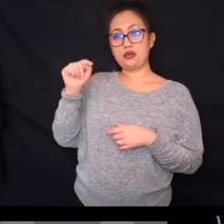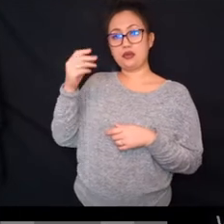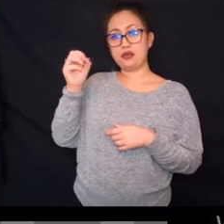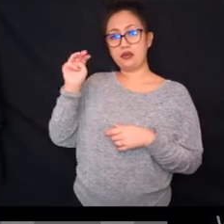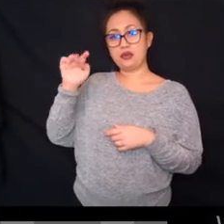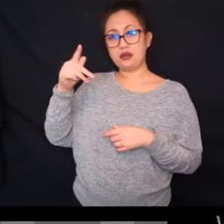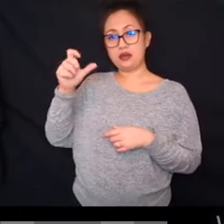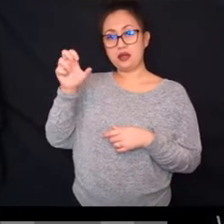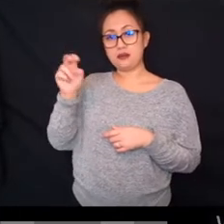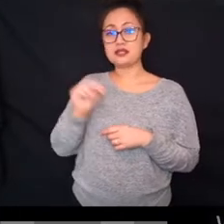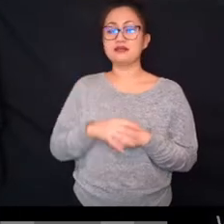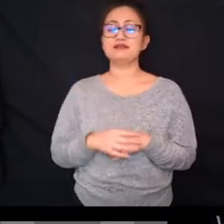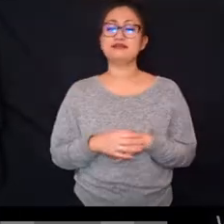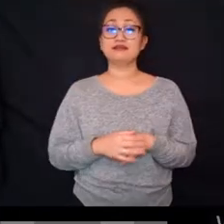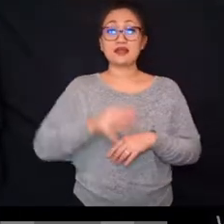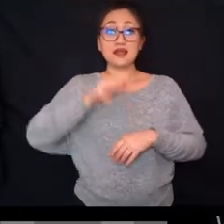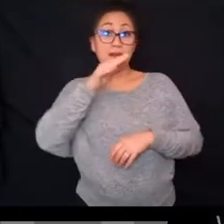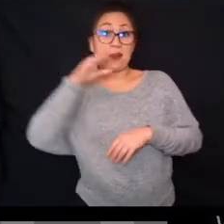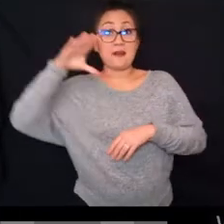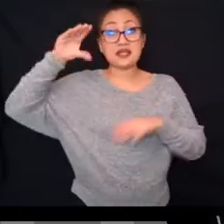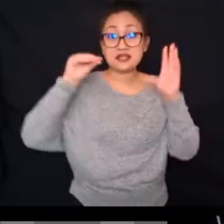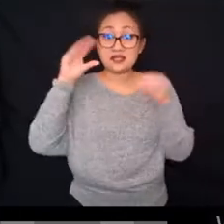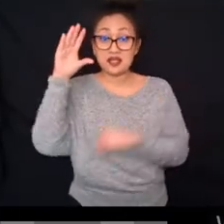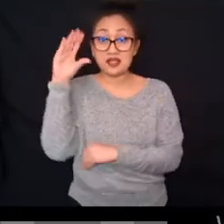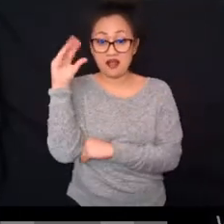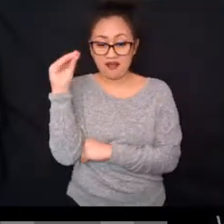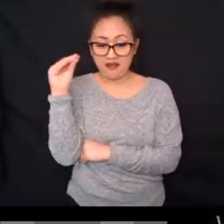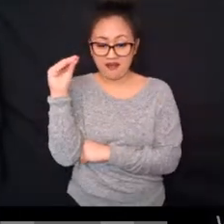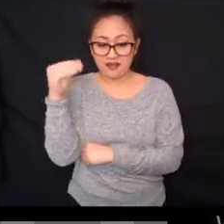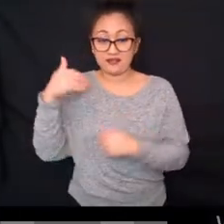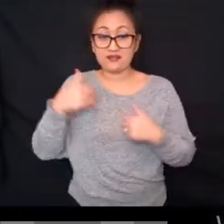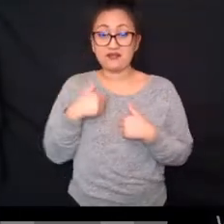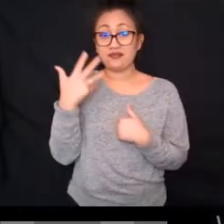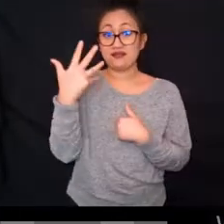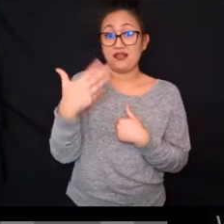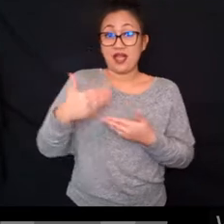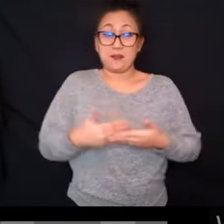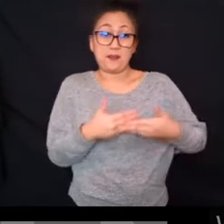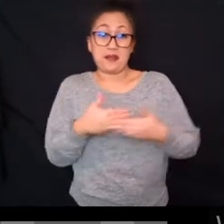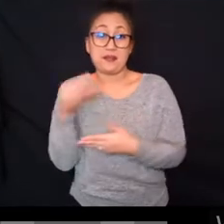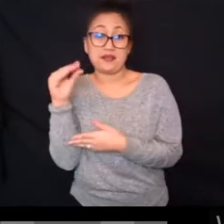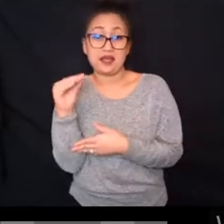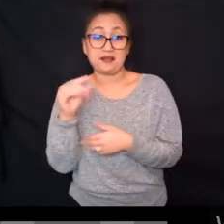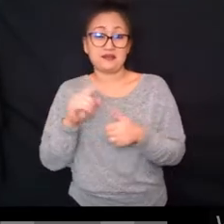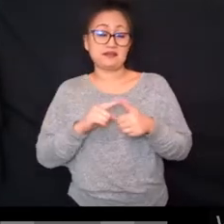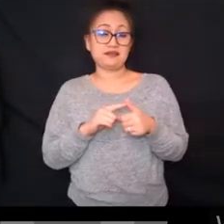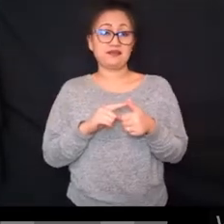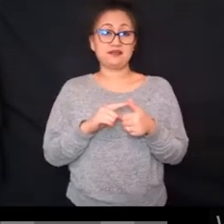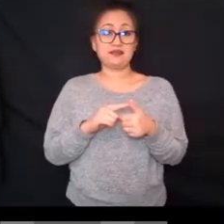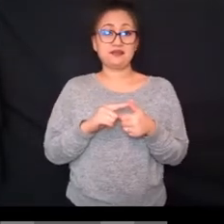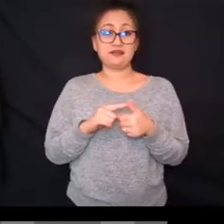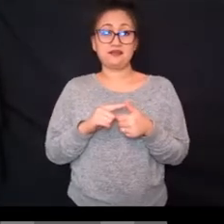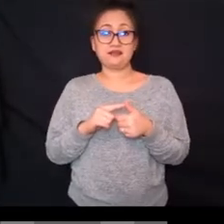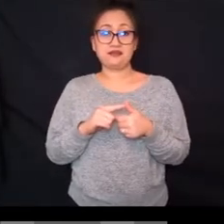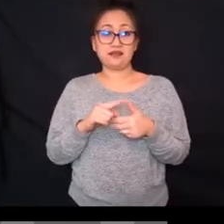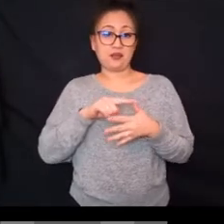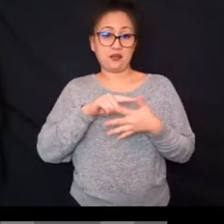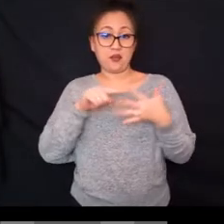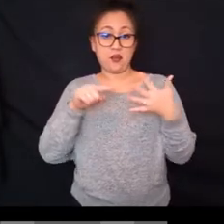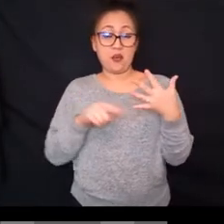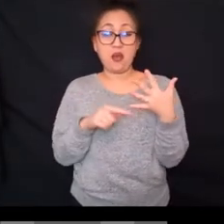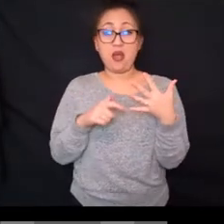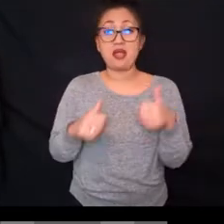Mama Duck had 5 little ducklings. Whittle, Waddle, Piddle, Puddle, and Little Quack. They all lived together